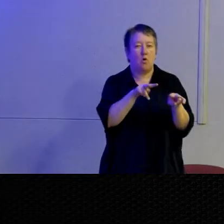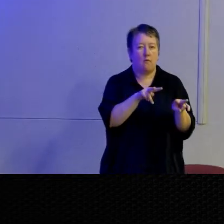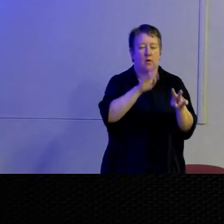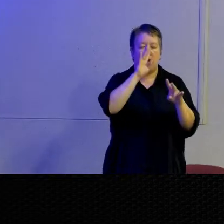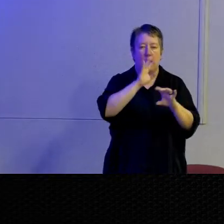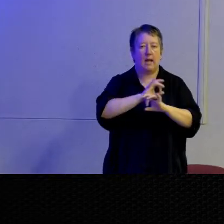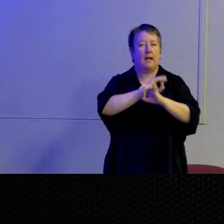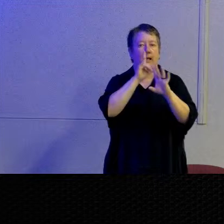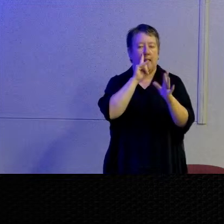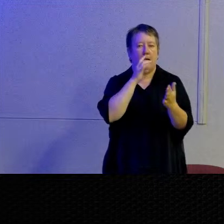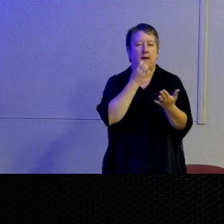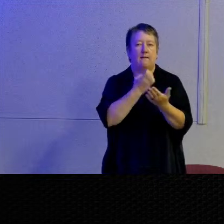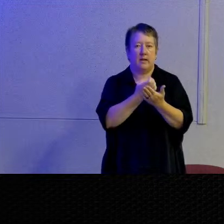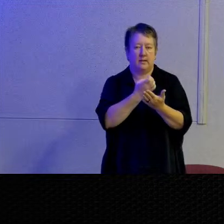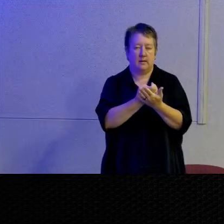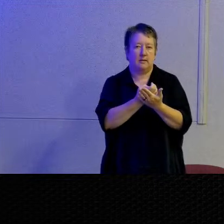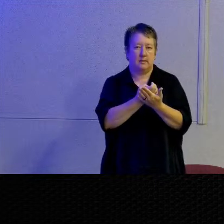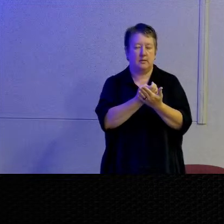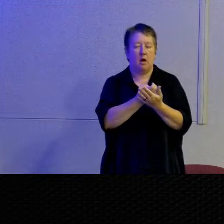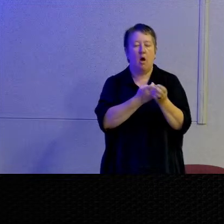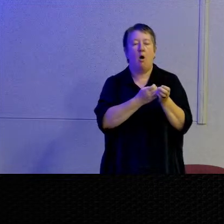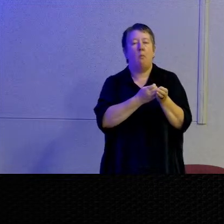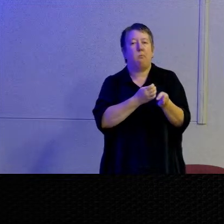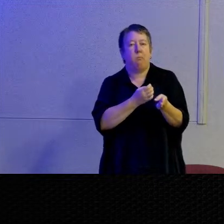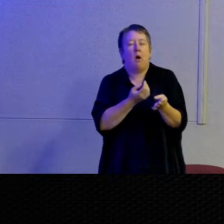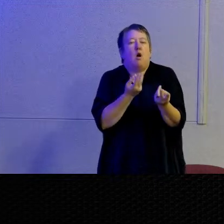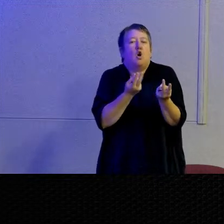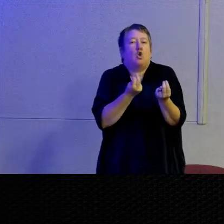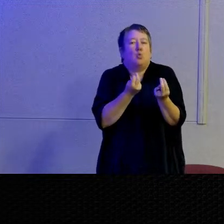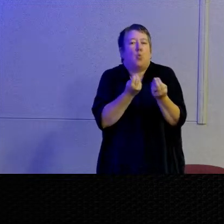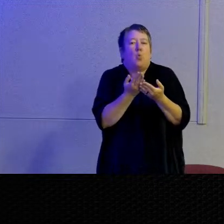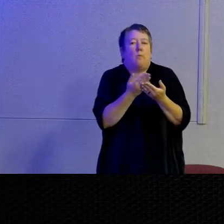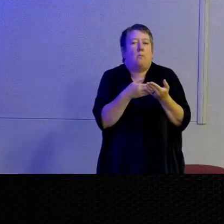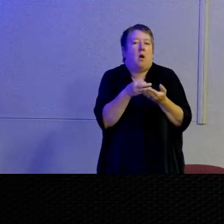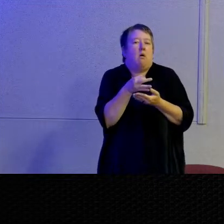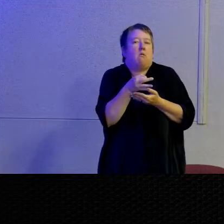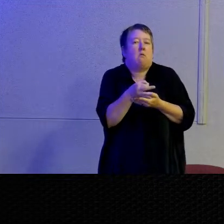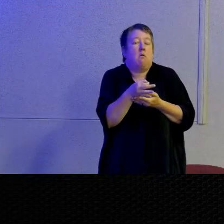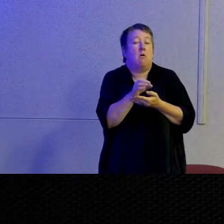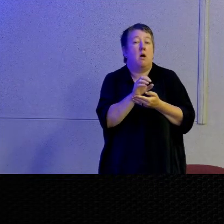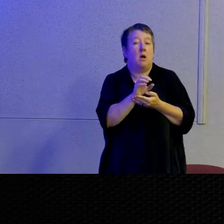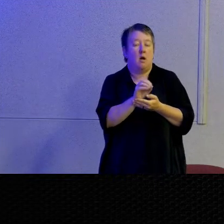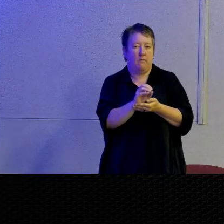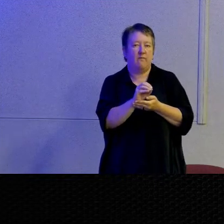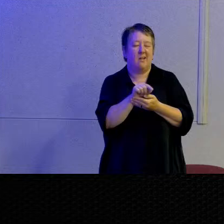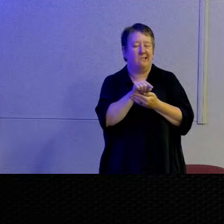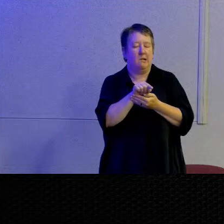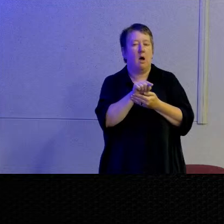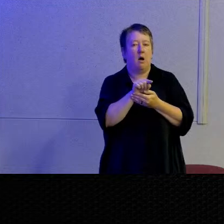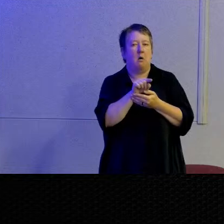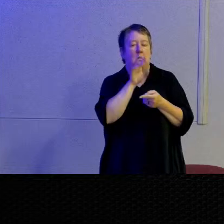clear evidence for the existence of a new particle thought to be the Higgs boson.